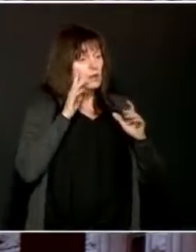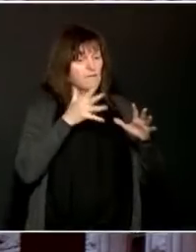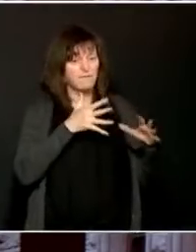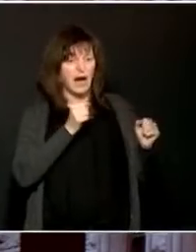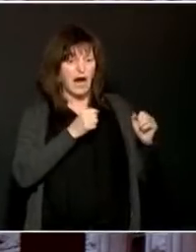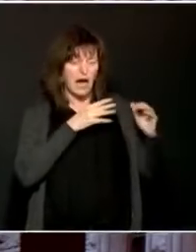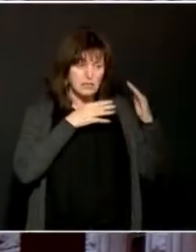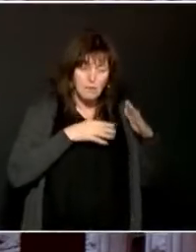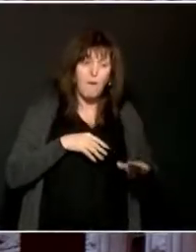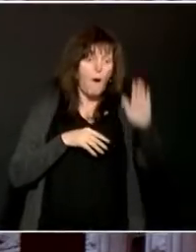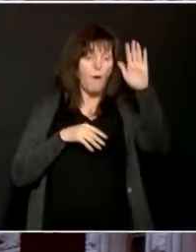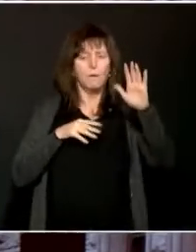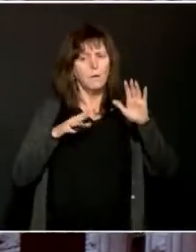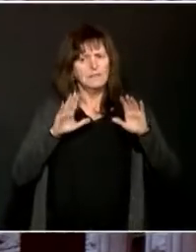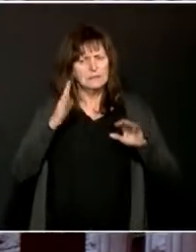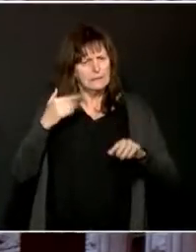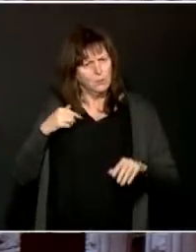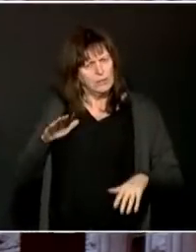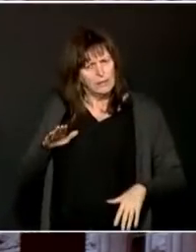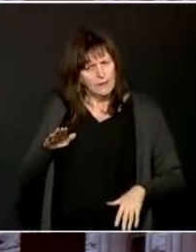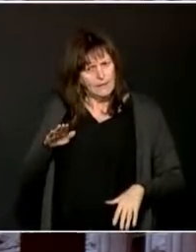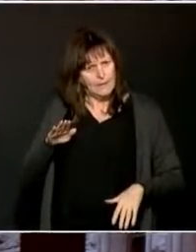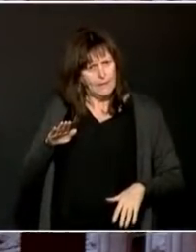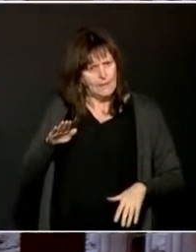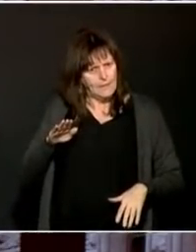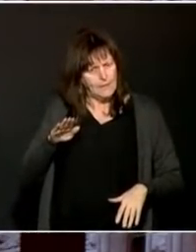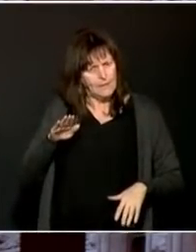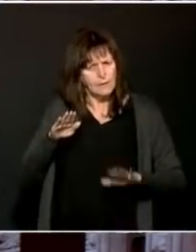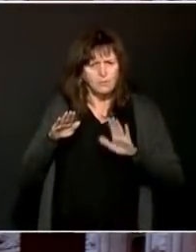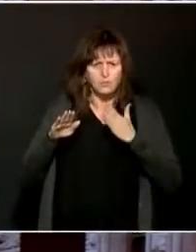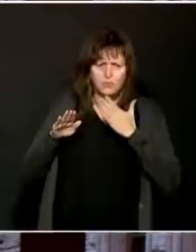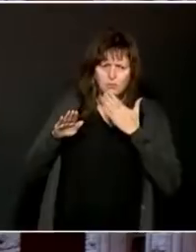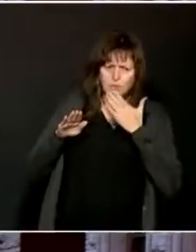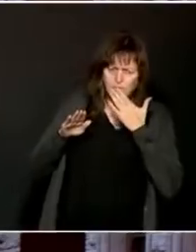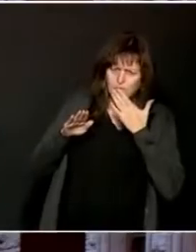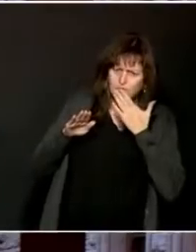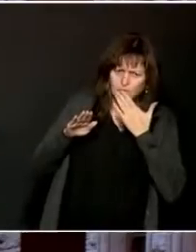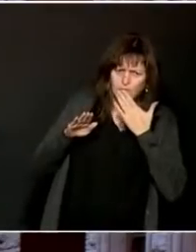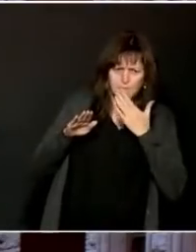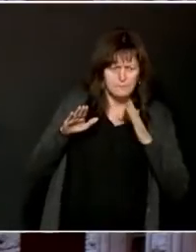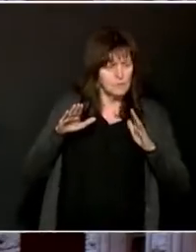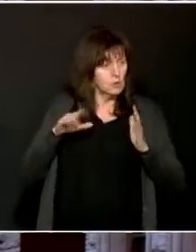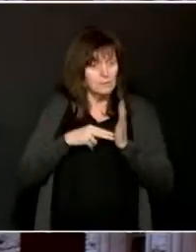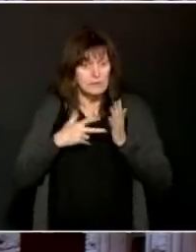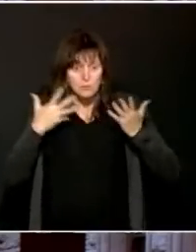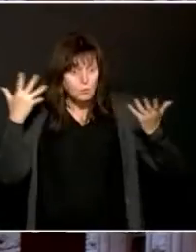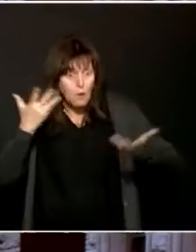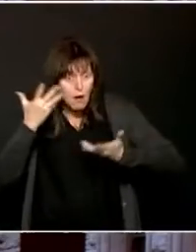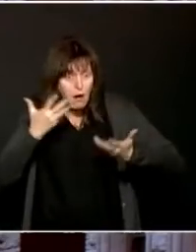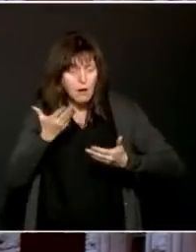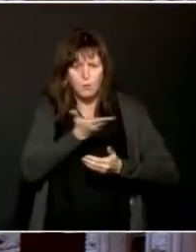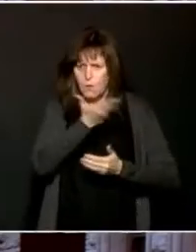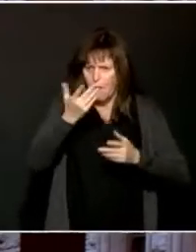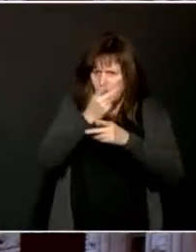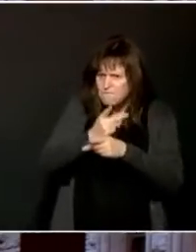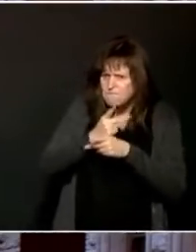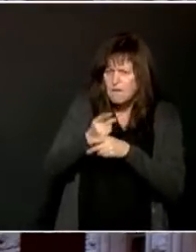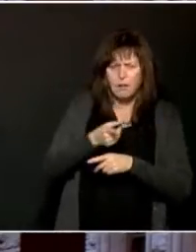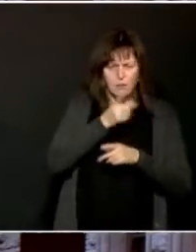yourself, keeping your family and friends under control. But it doesn't mean we're out of that yet. It's still going up. A week ago, we were at about